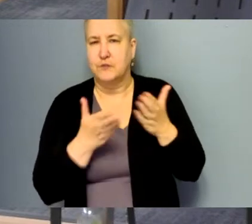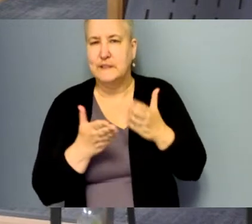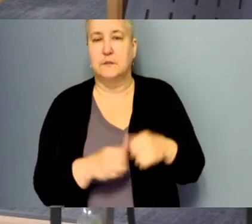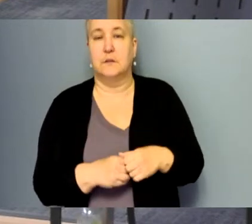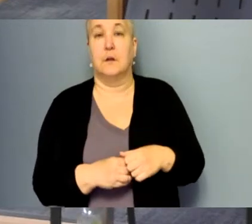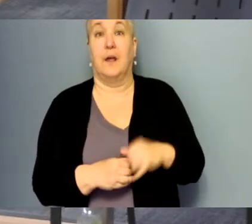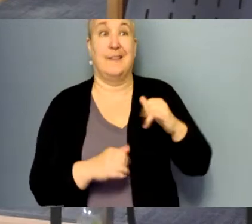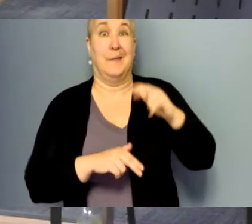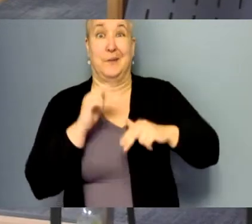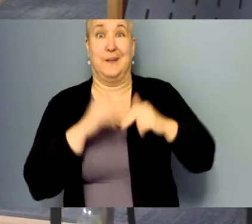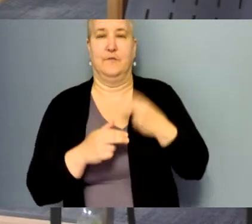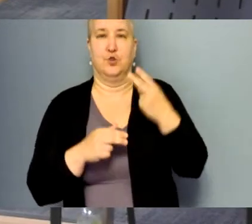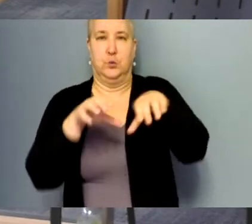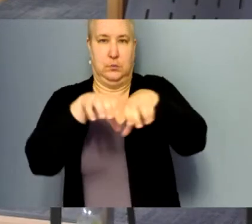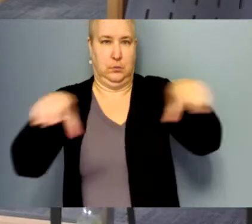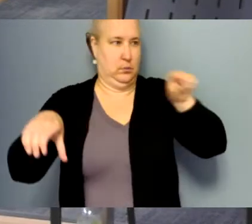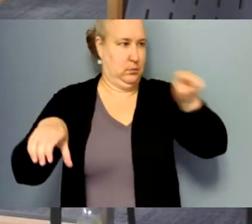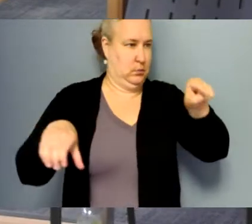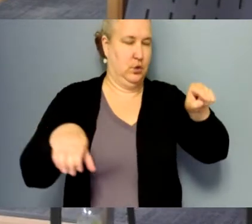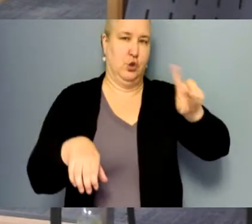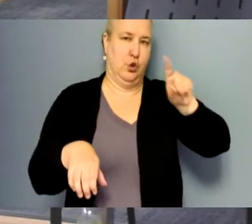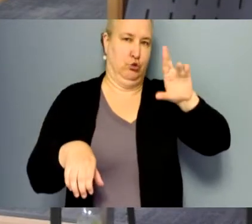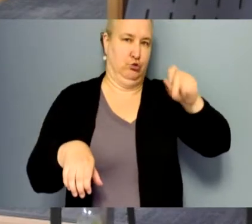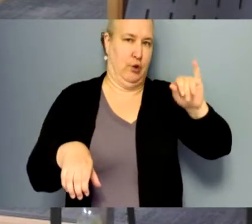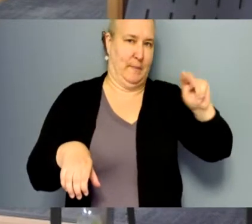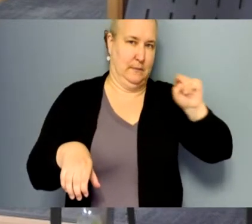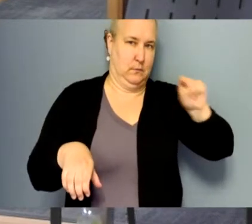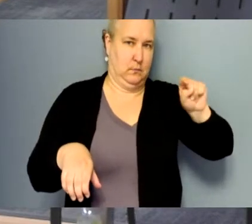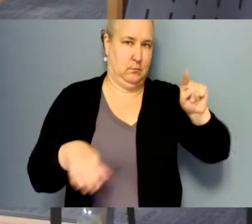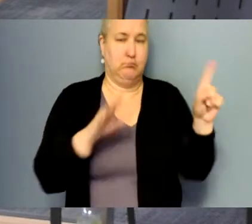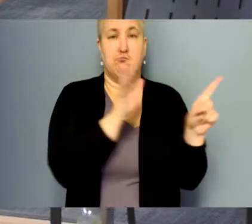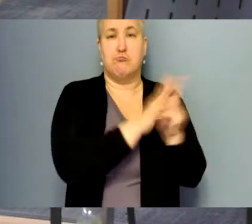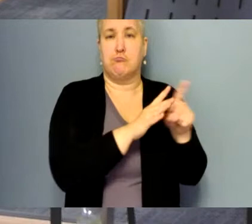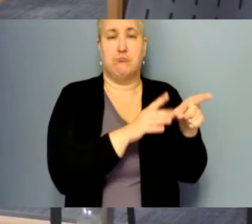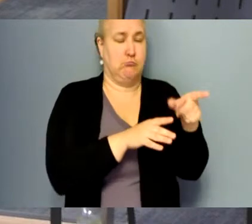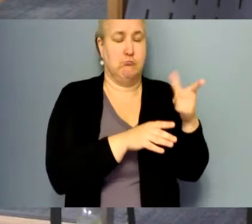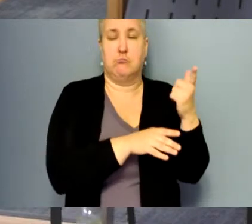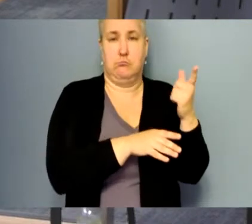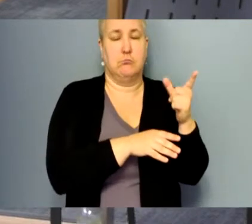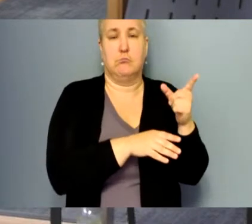that building. One side is for the drop-in services you're describing, which is what